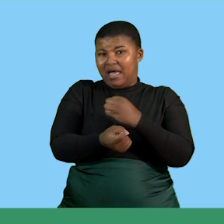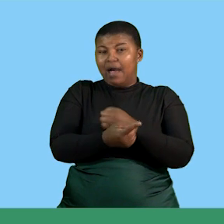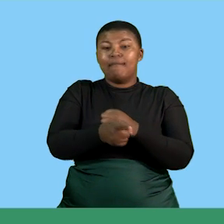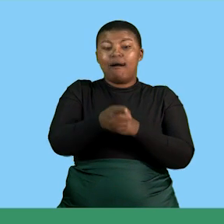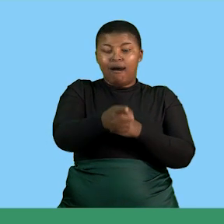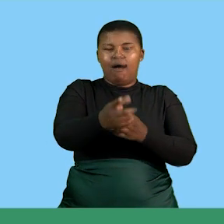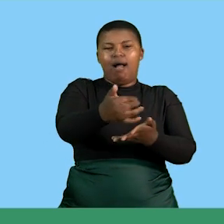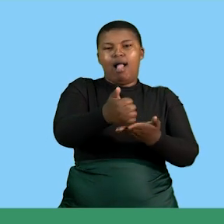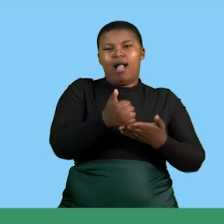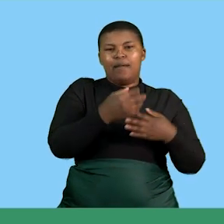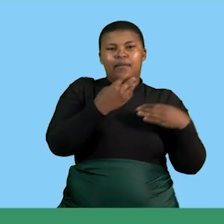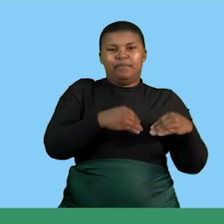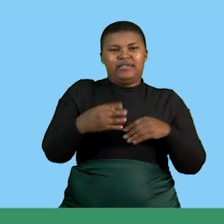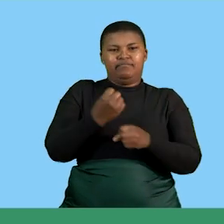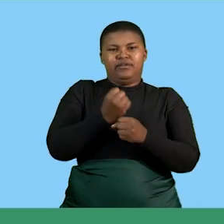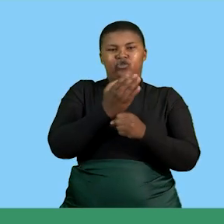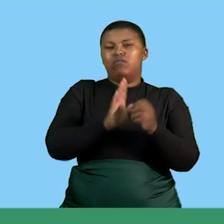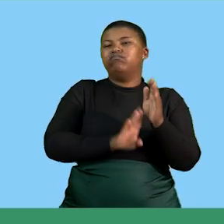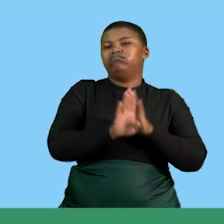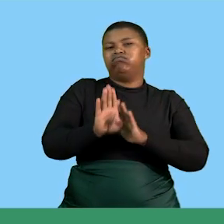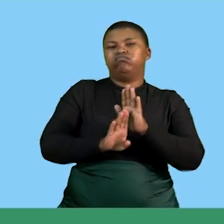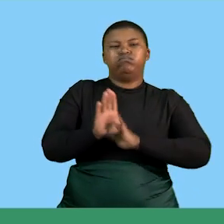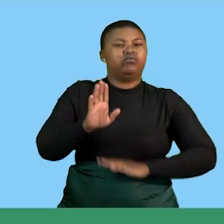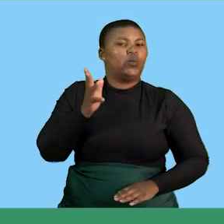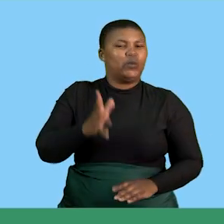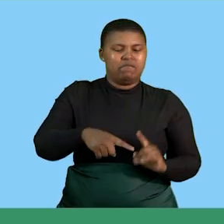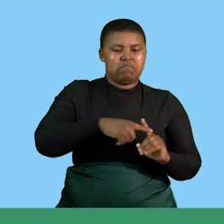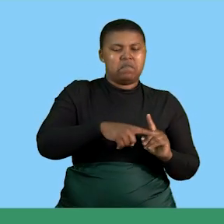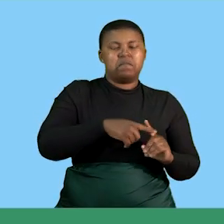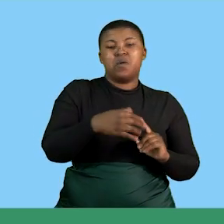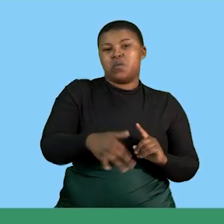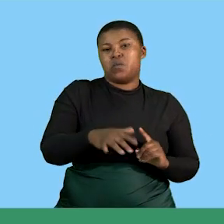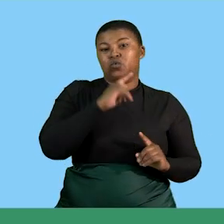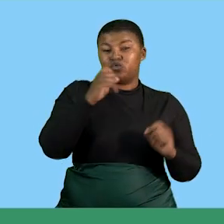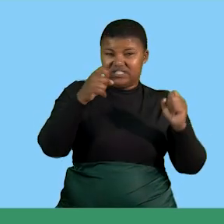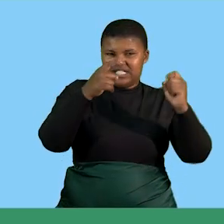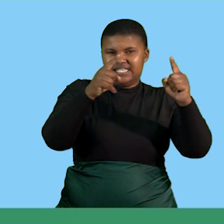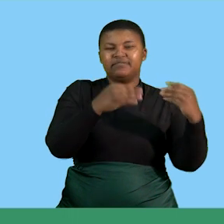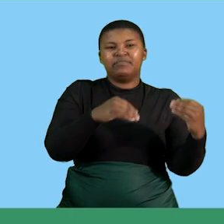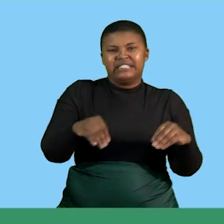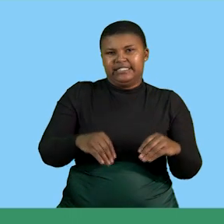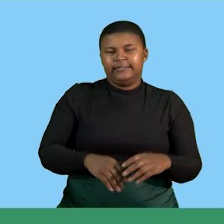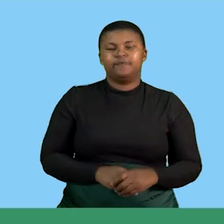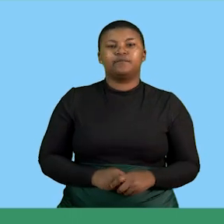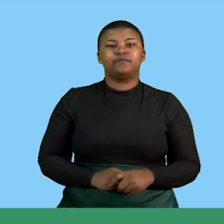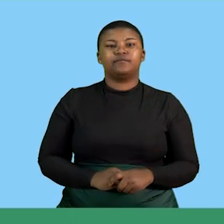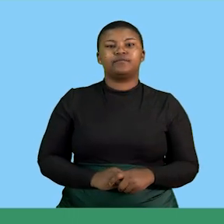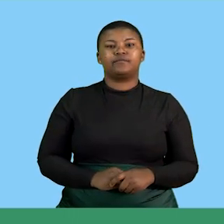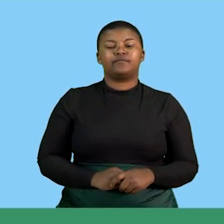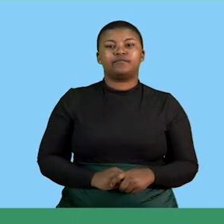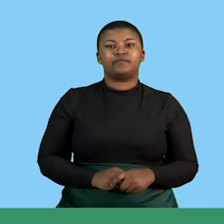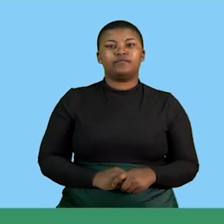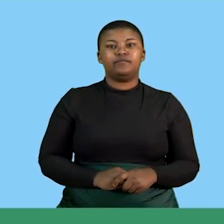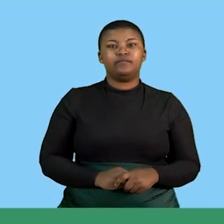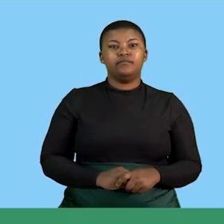you are part of this strategic allies more than they will look at other businesses. So this is our